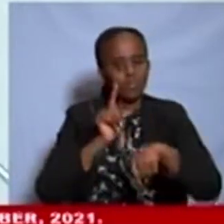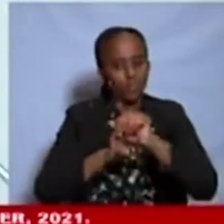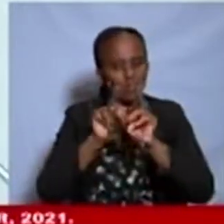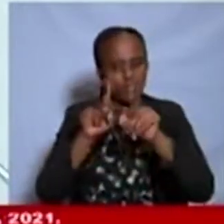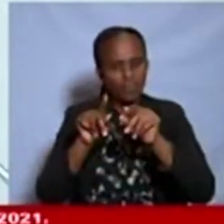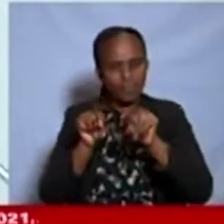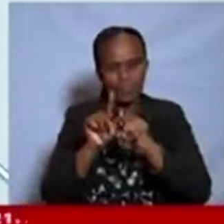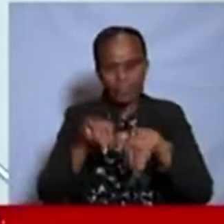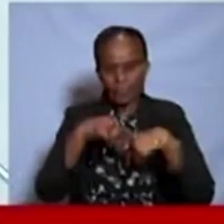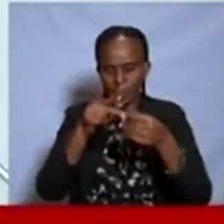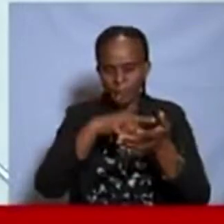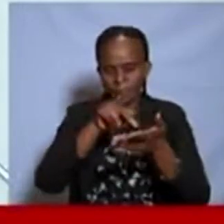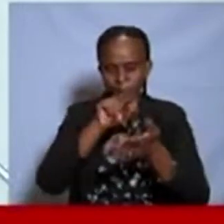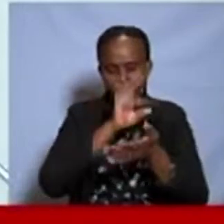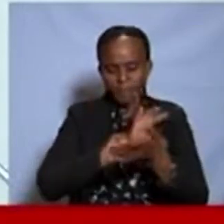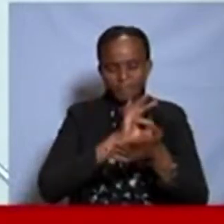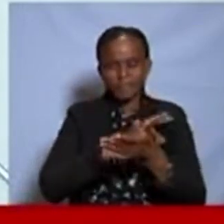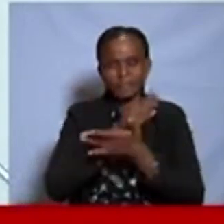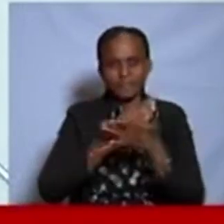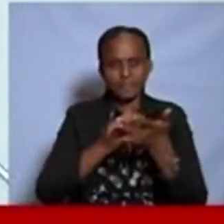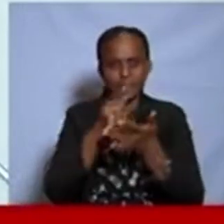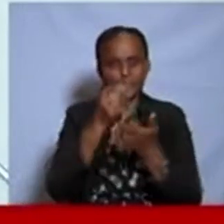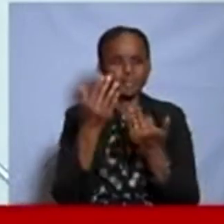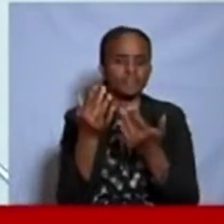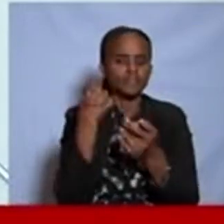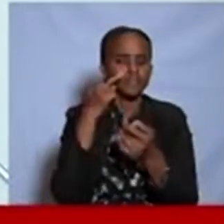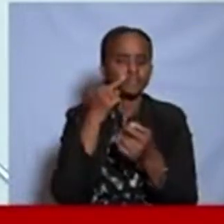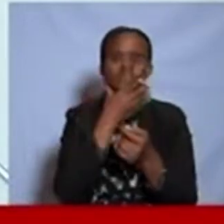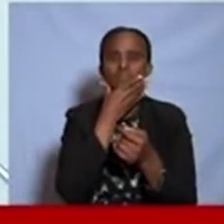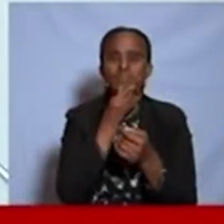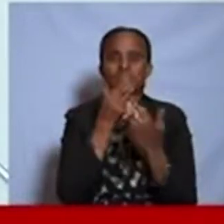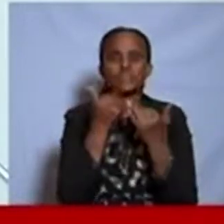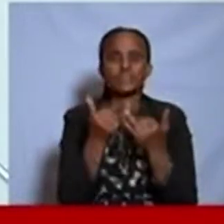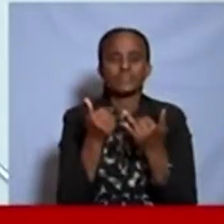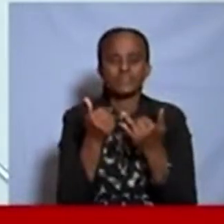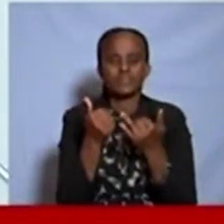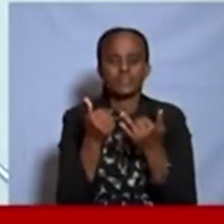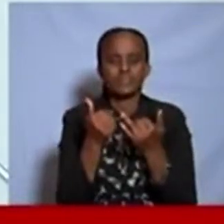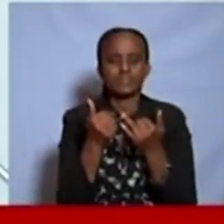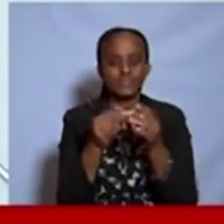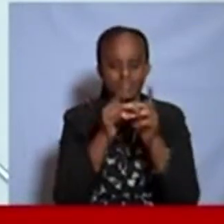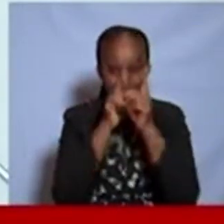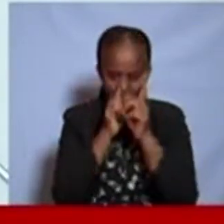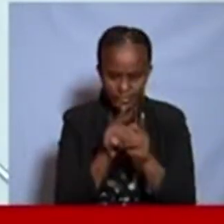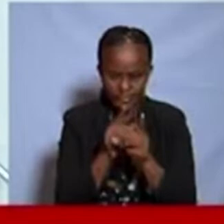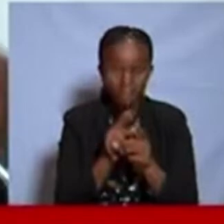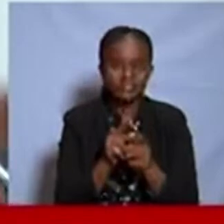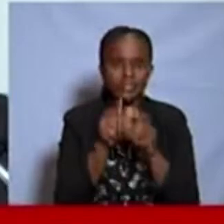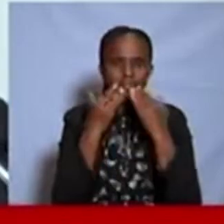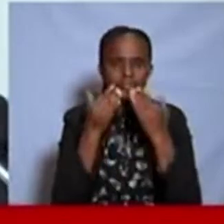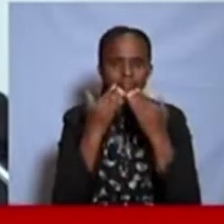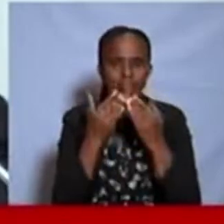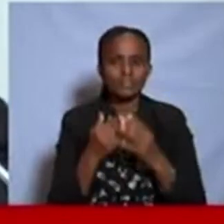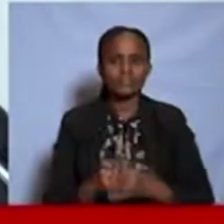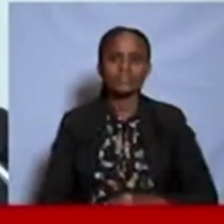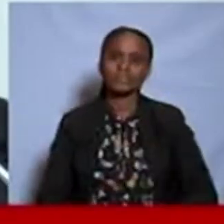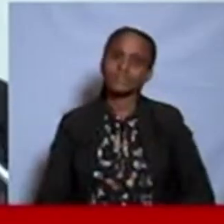give him half salary as we are waiting for the commissioner to decide. Thank you.